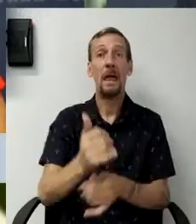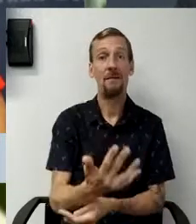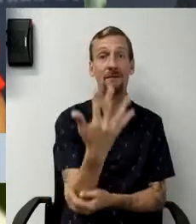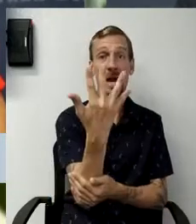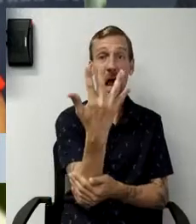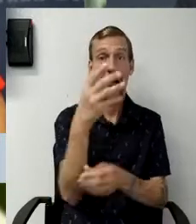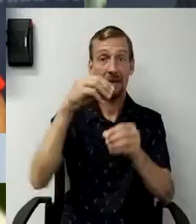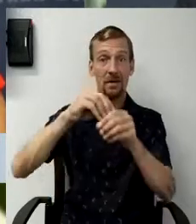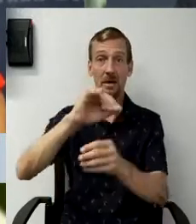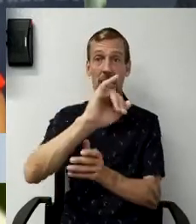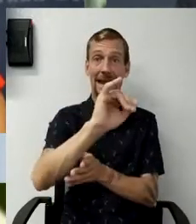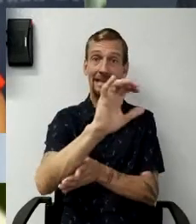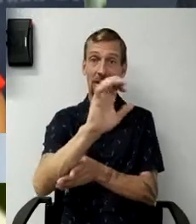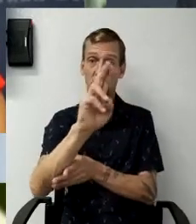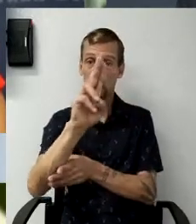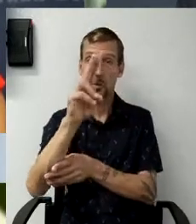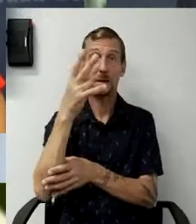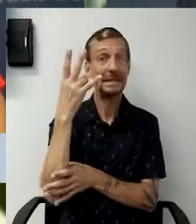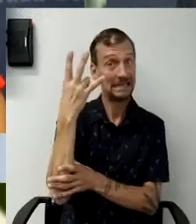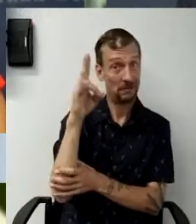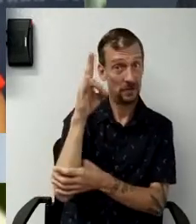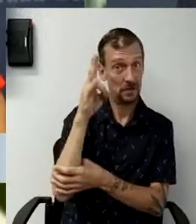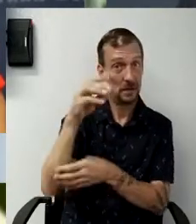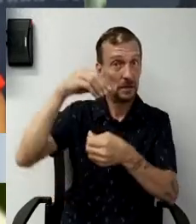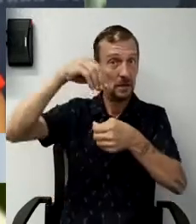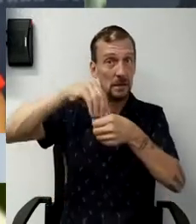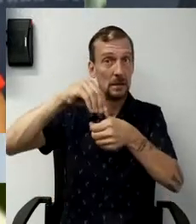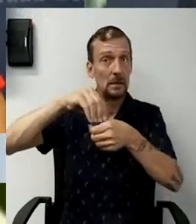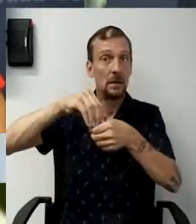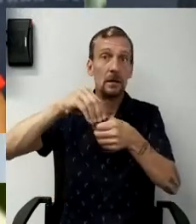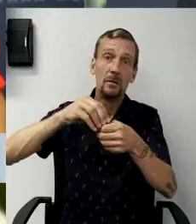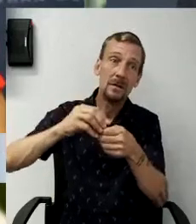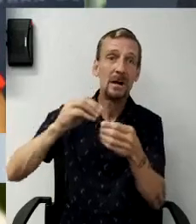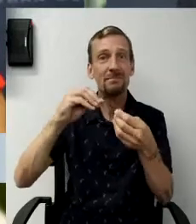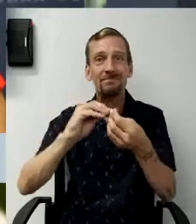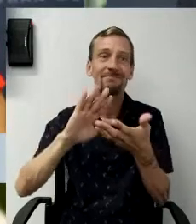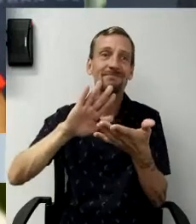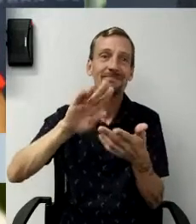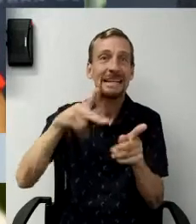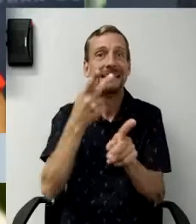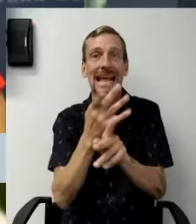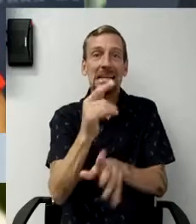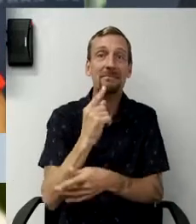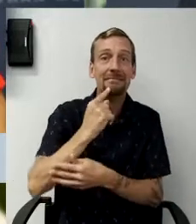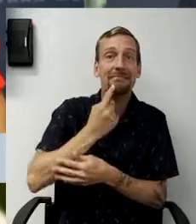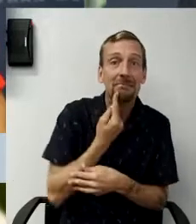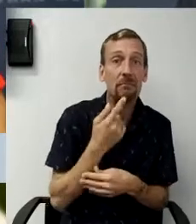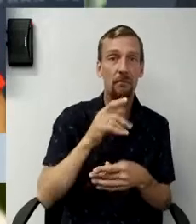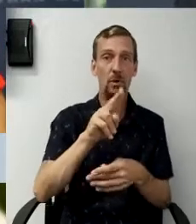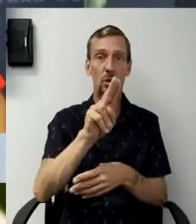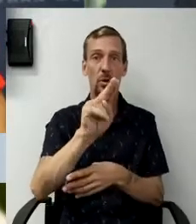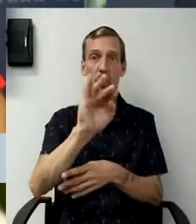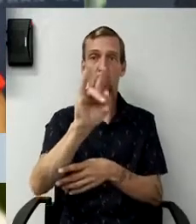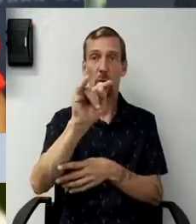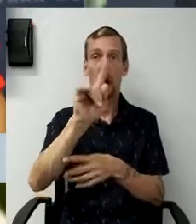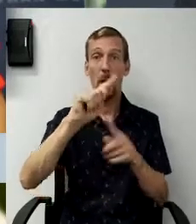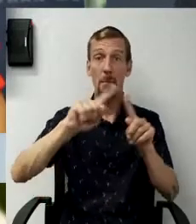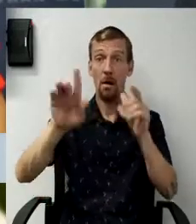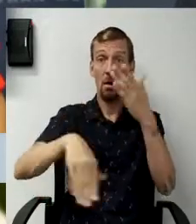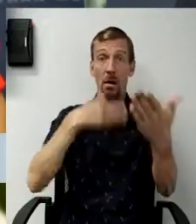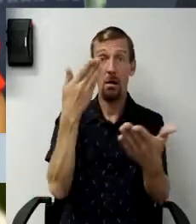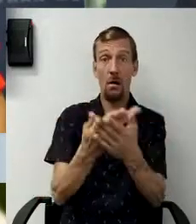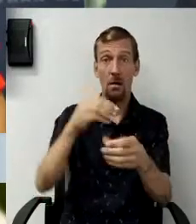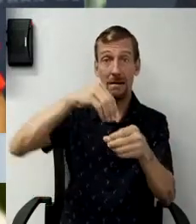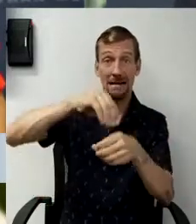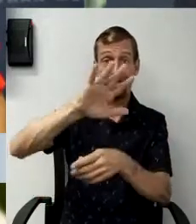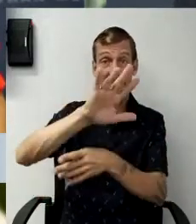the ICU, 17 are in the intermediate critical care unit, and of all those 57 that are